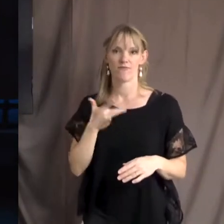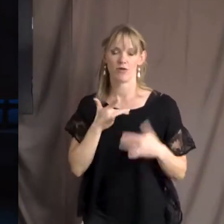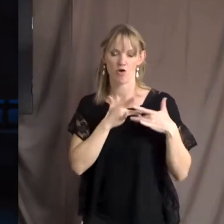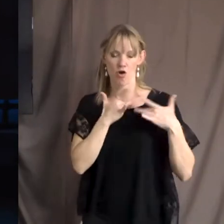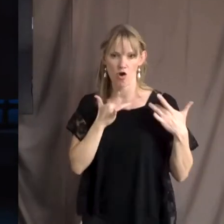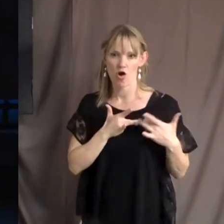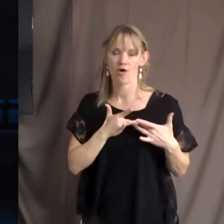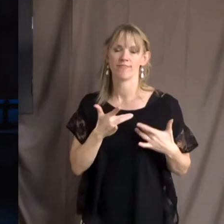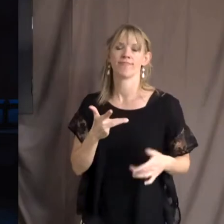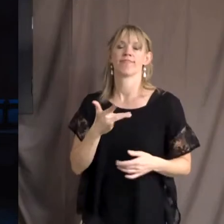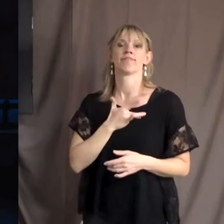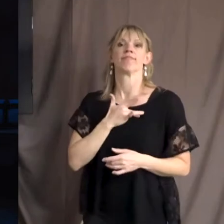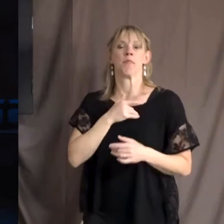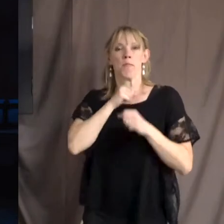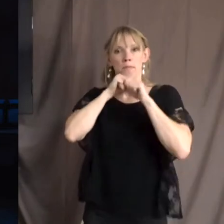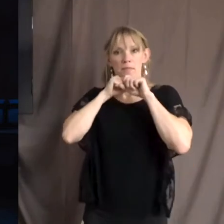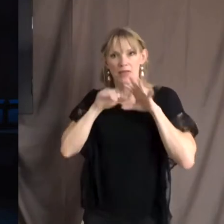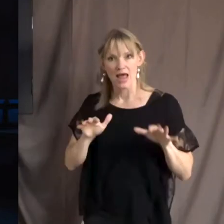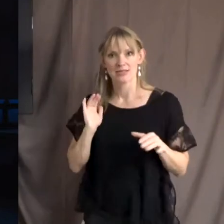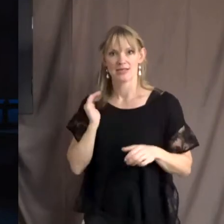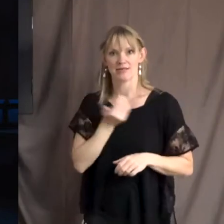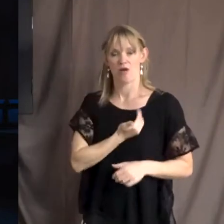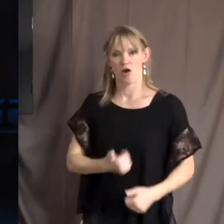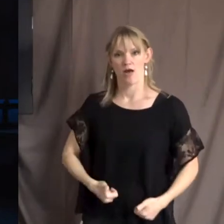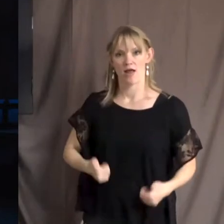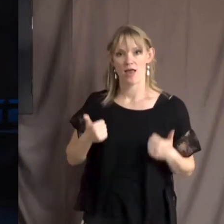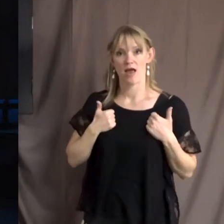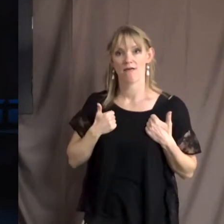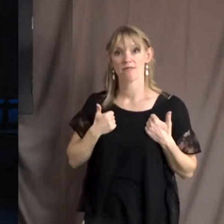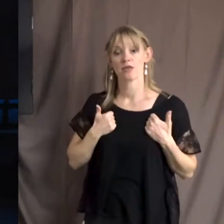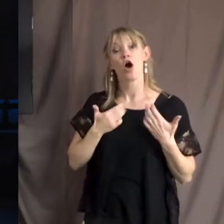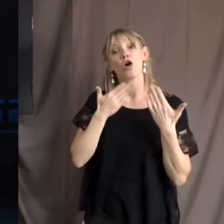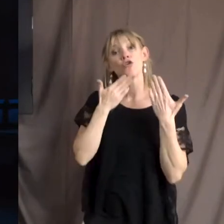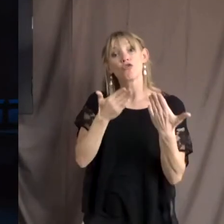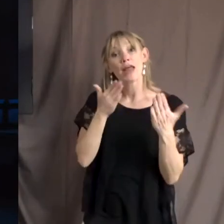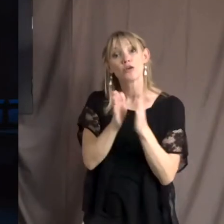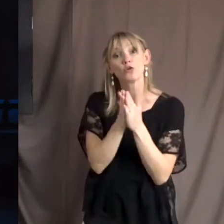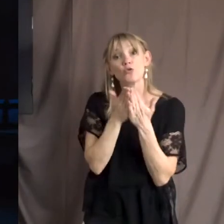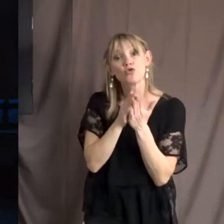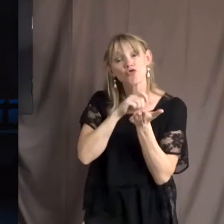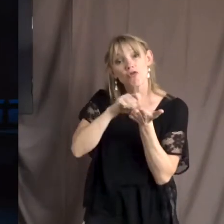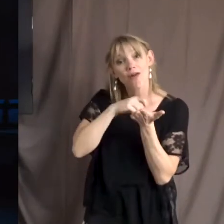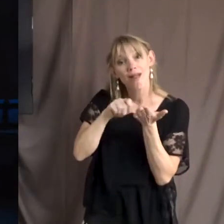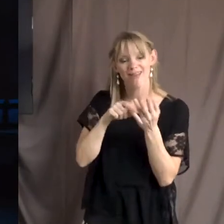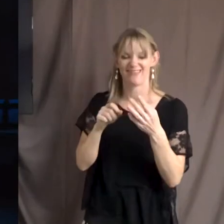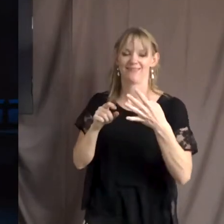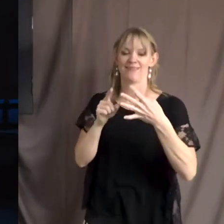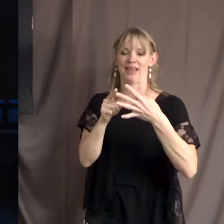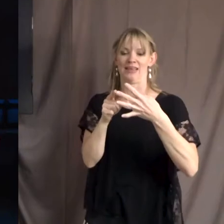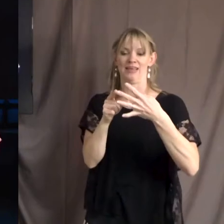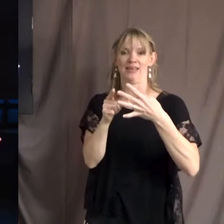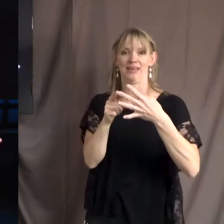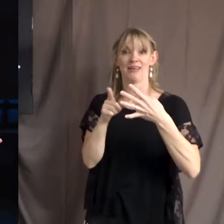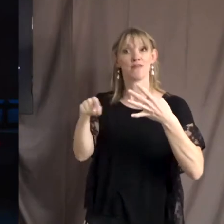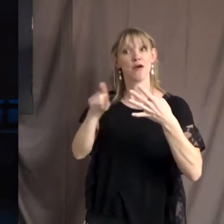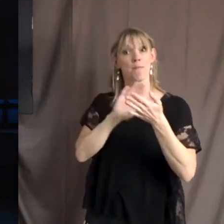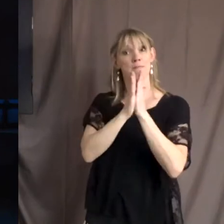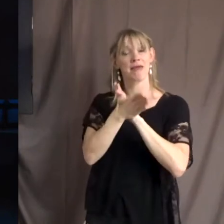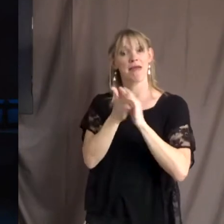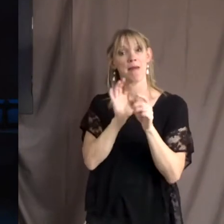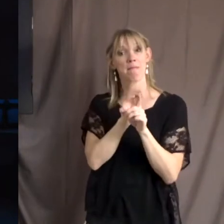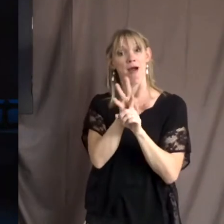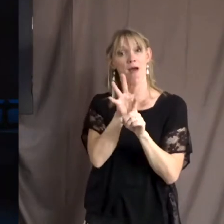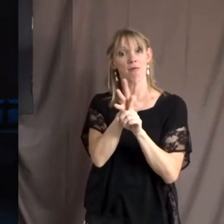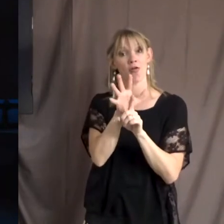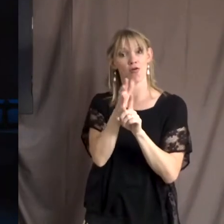the blessings that are in our lives. Gratitude journals, the second way that we can do this. They become popular in the last few years,